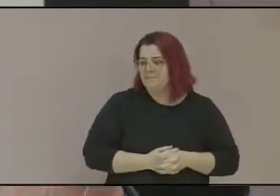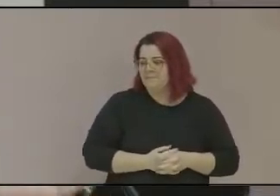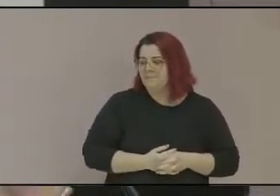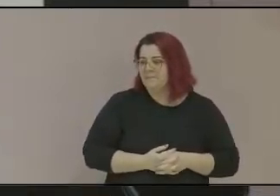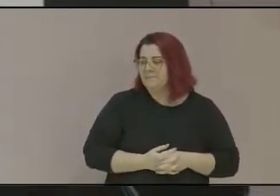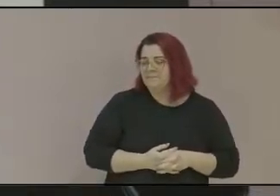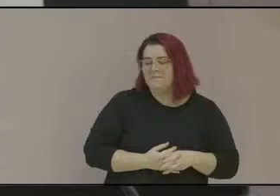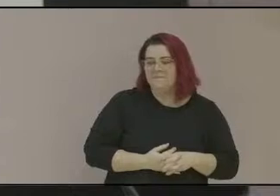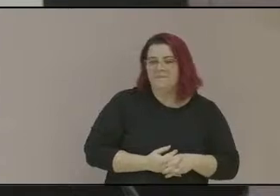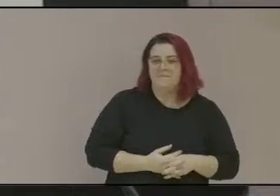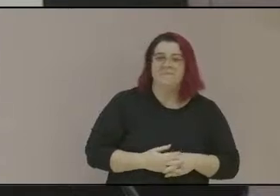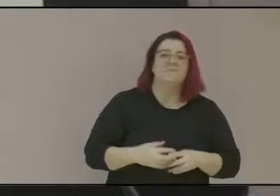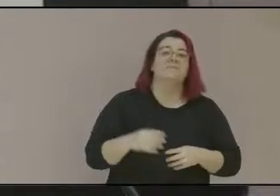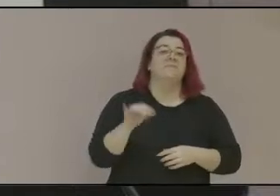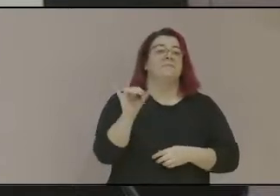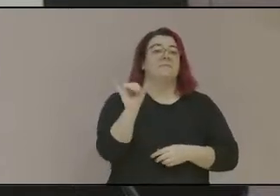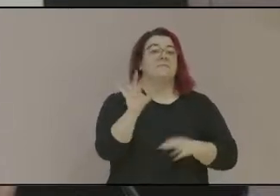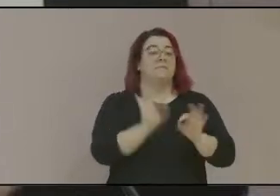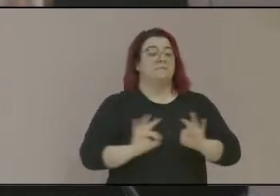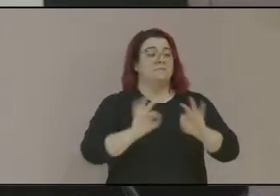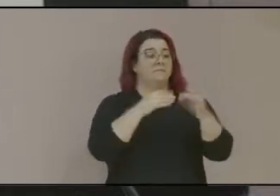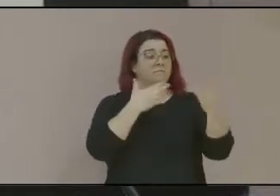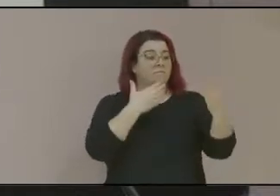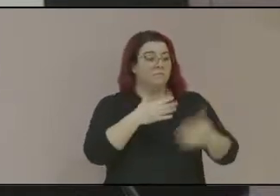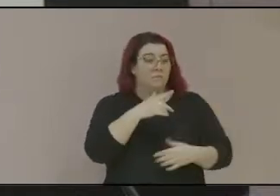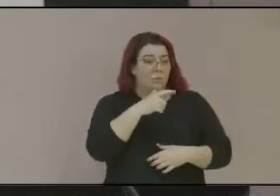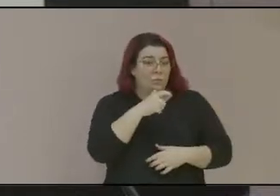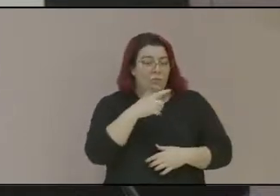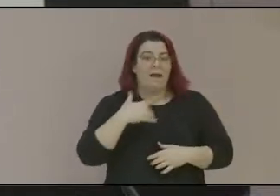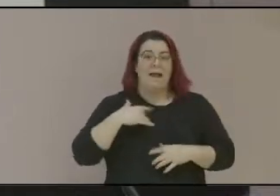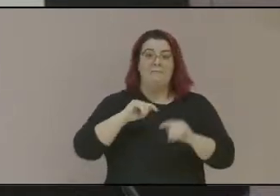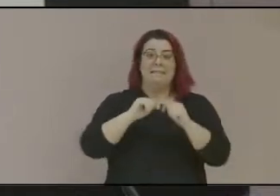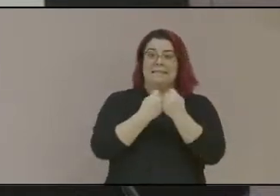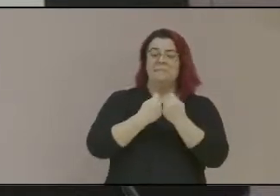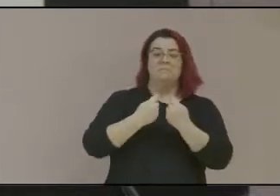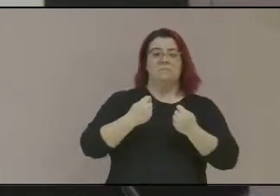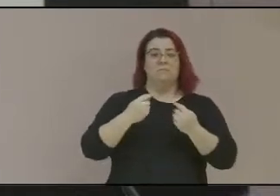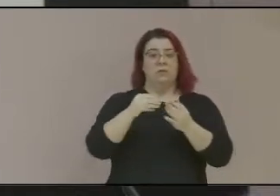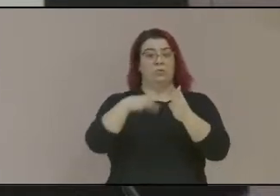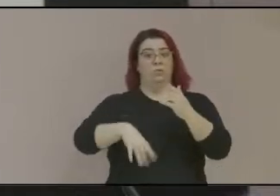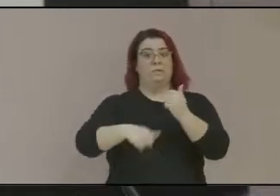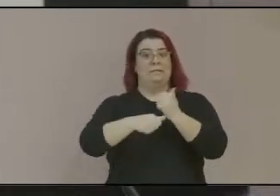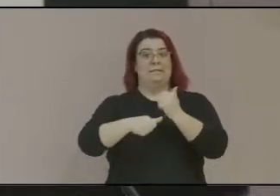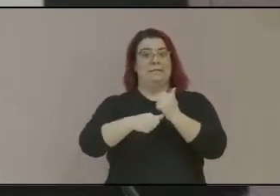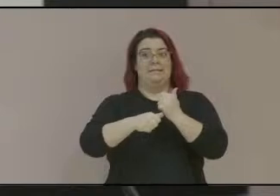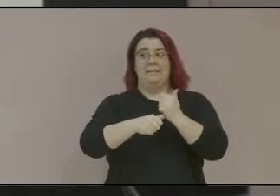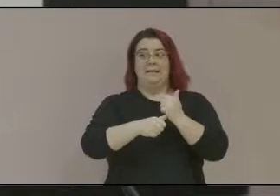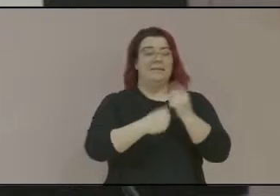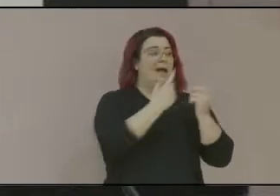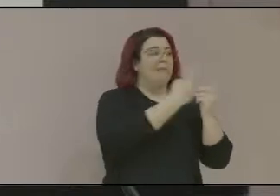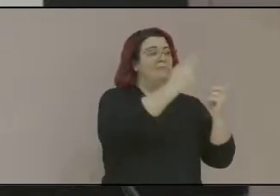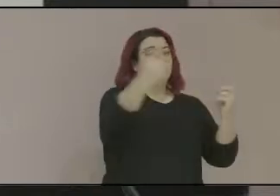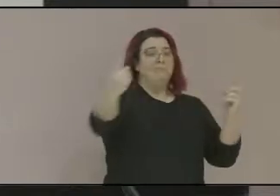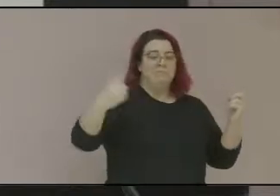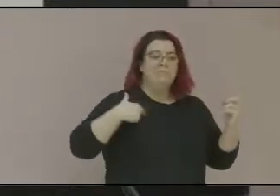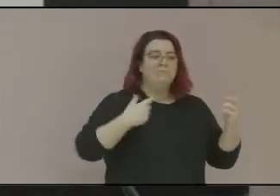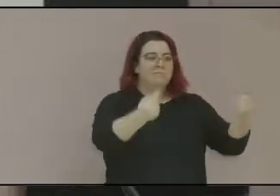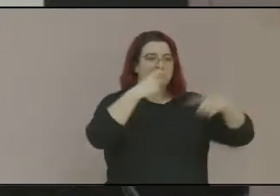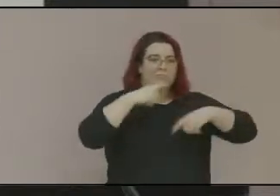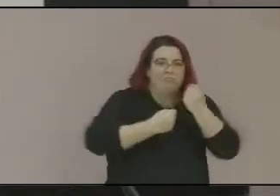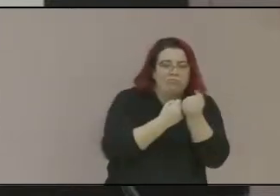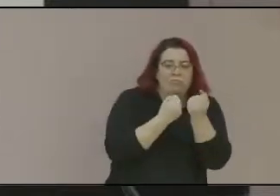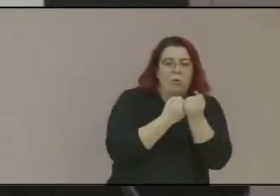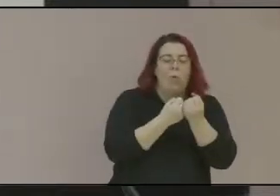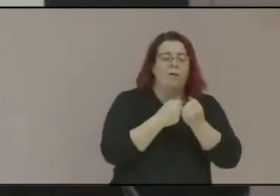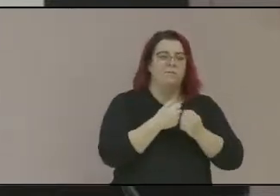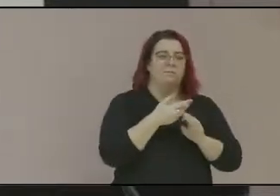And I also want to thank a team of student assistants who have been helping out with this lecture series, both behind